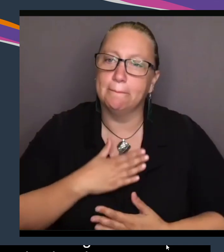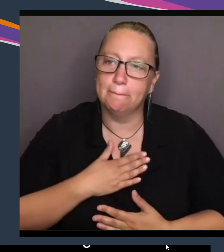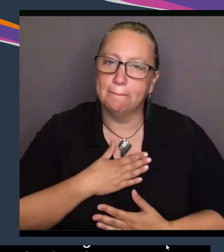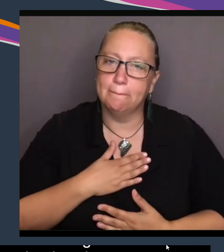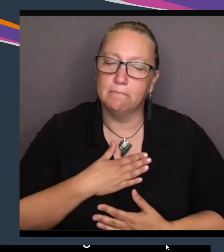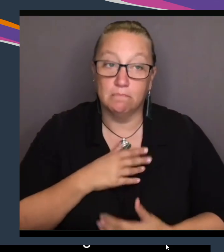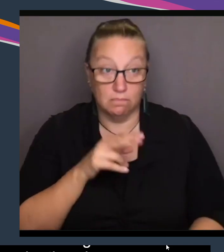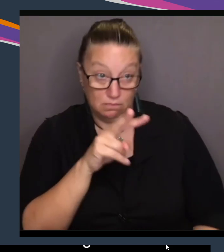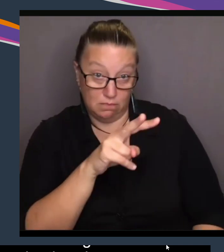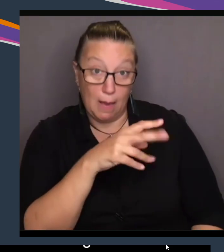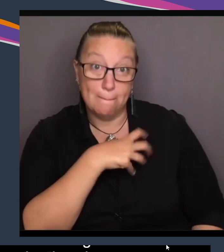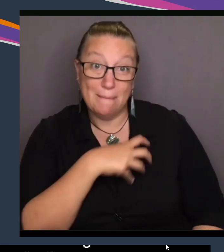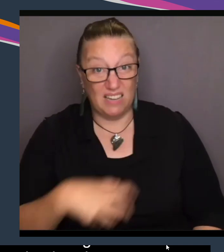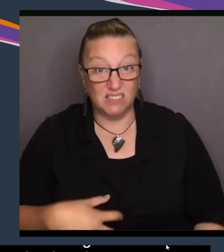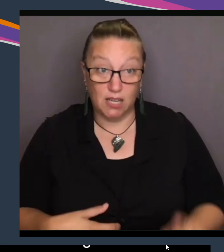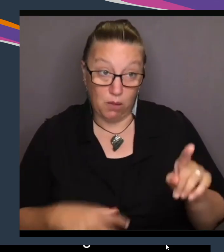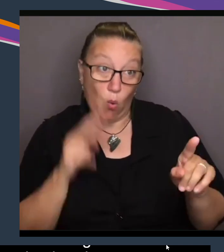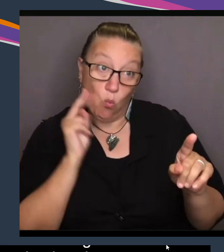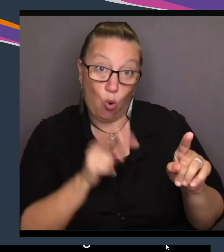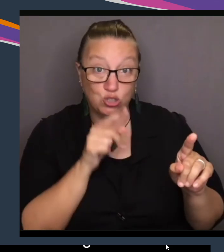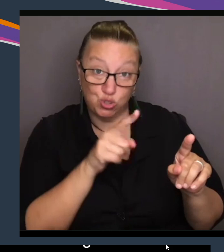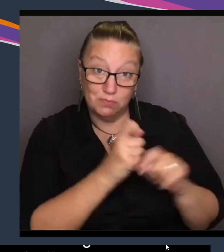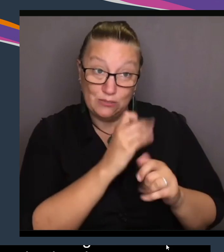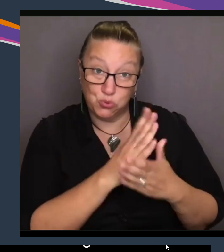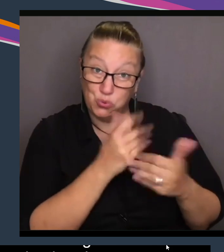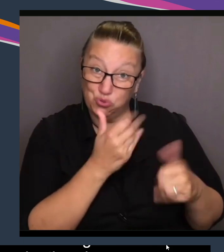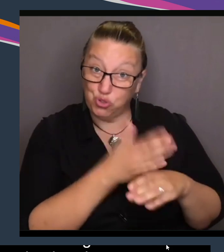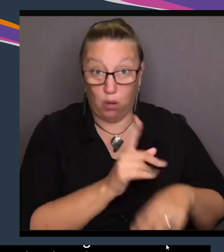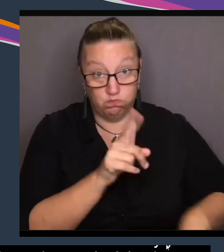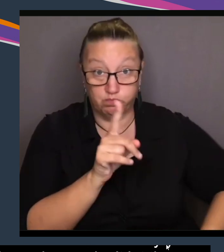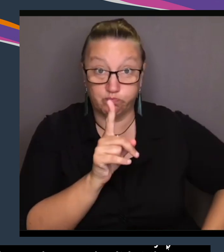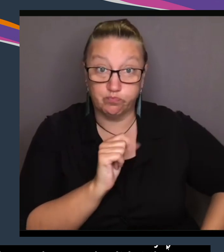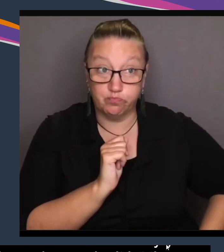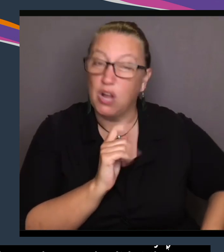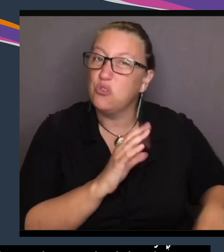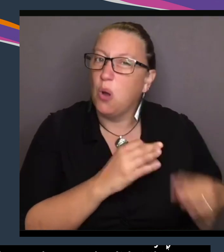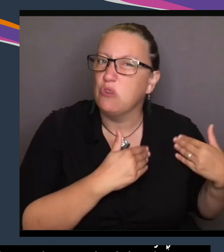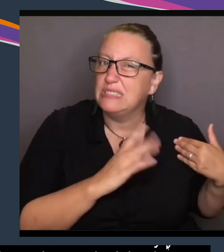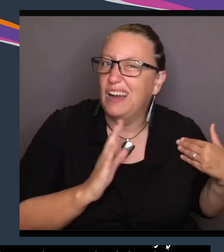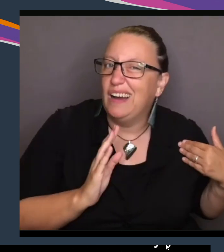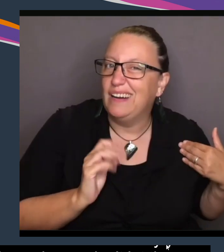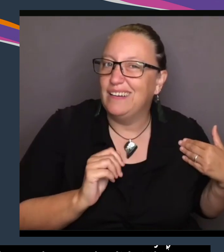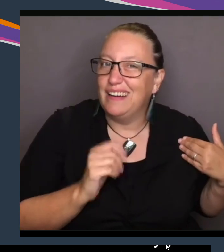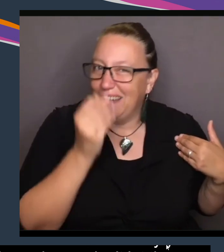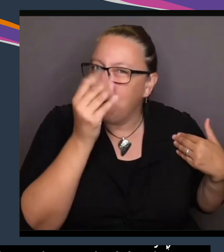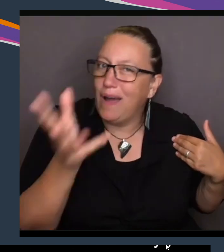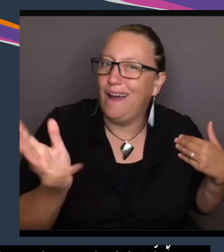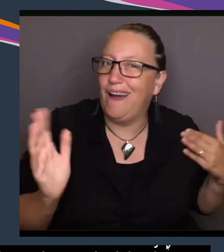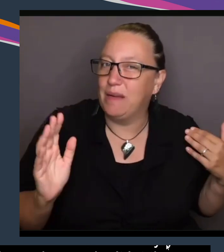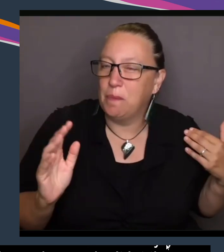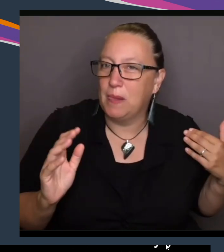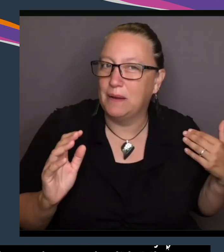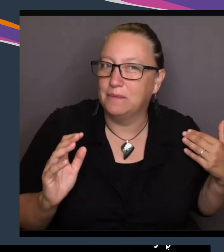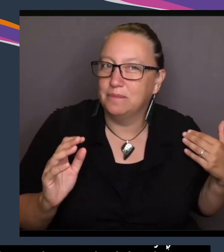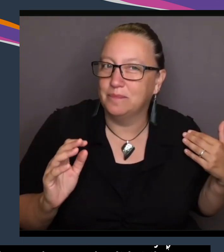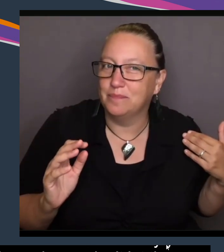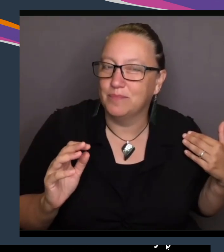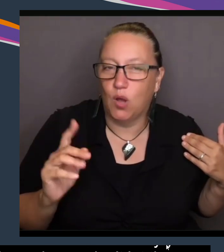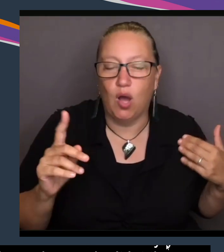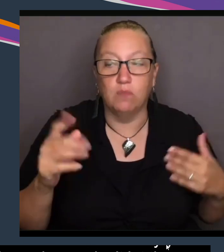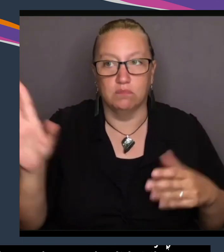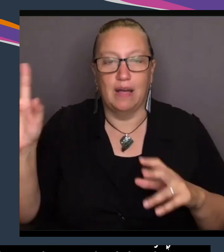Minister, making sure you're doing a good job. No pressure. Hey? Good.